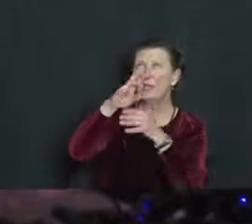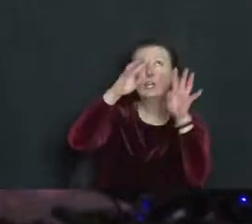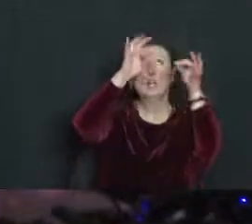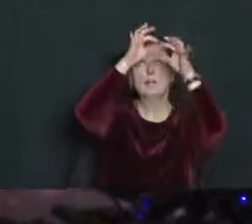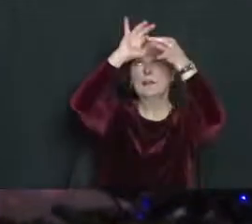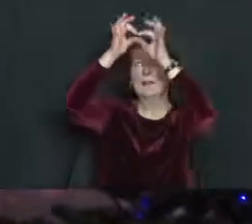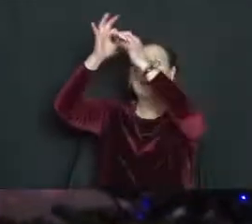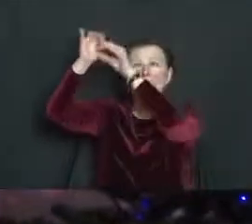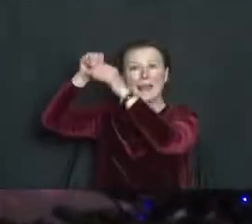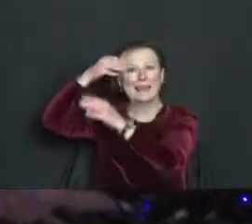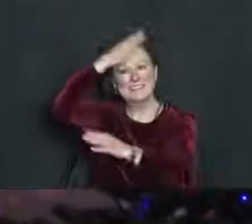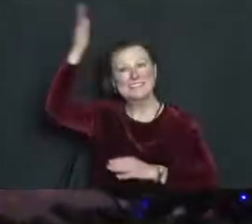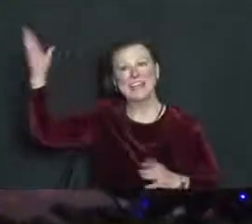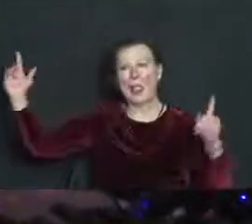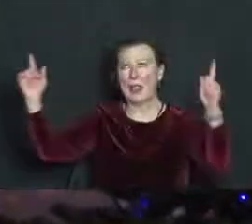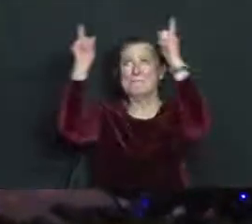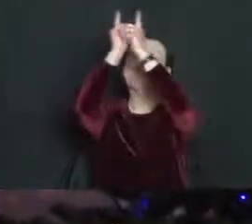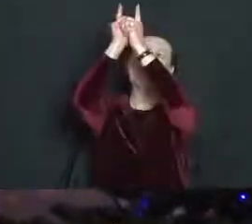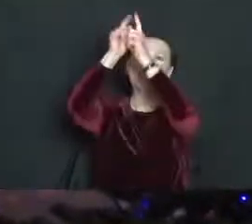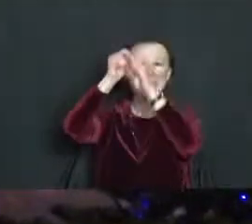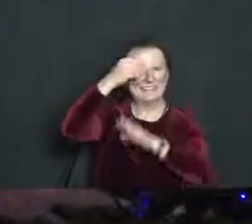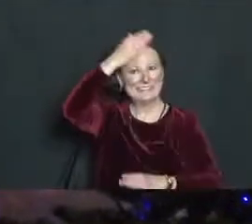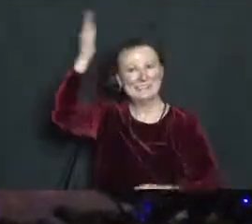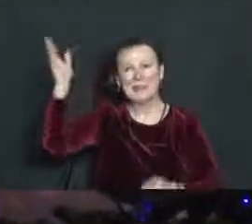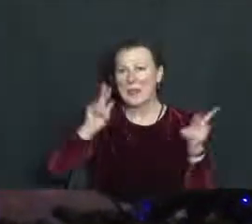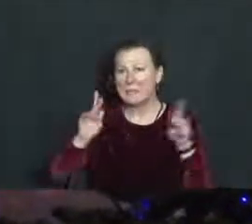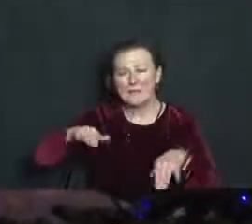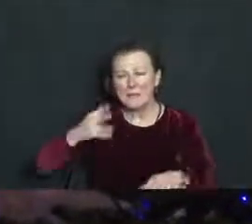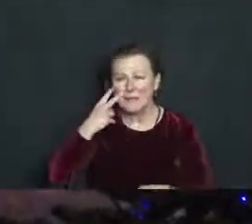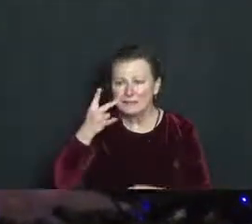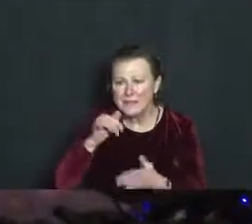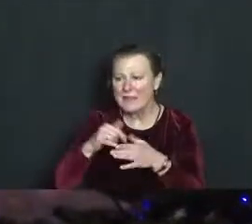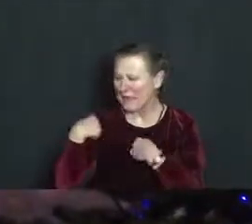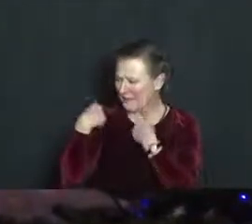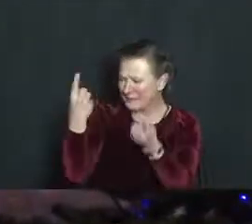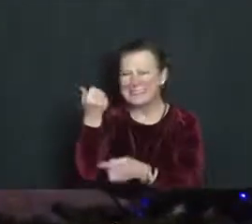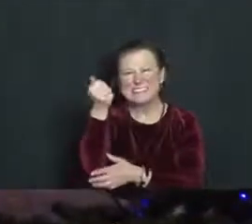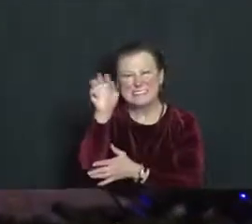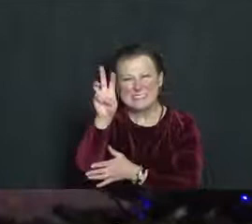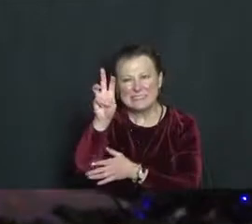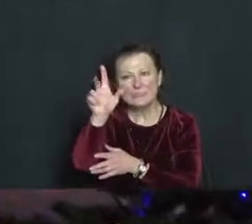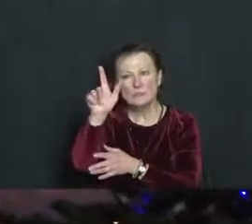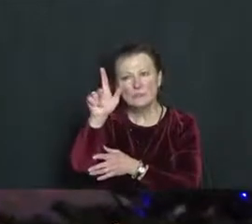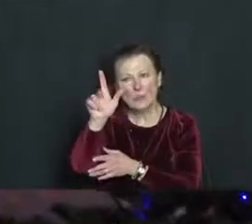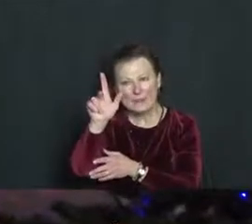the sky. People haven't seen this sight since 1623.